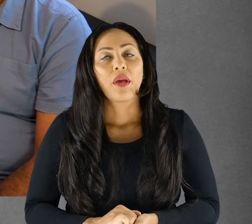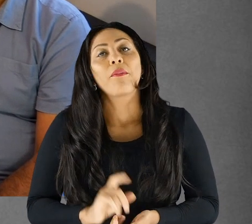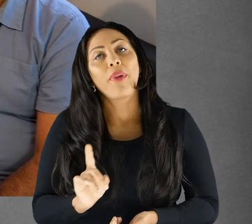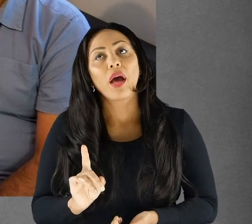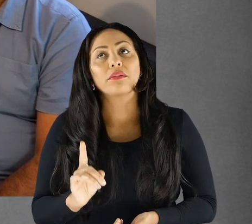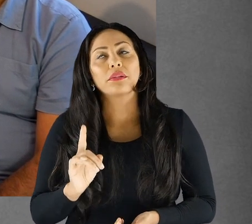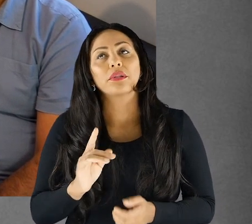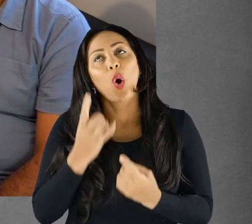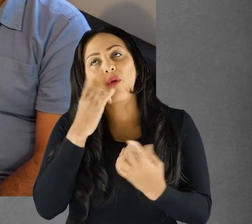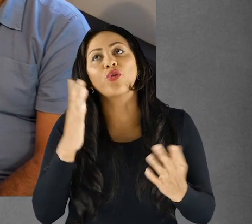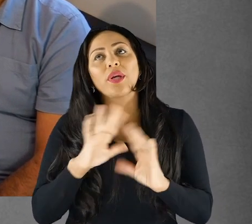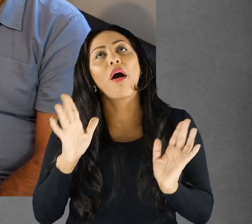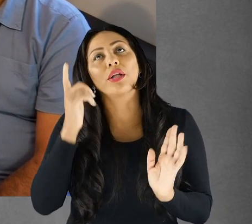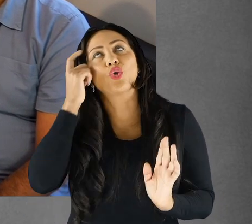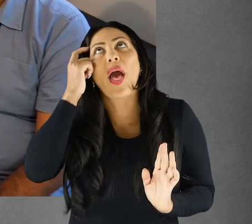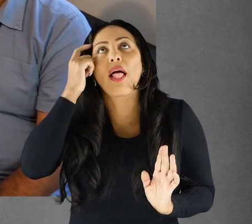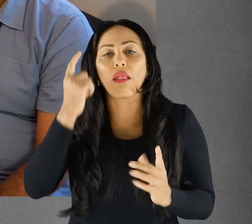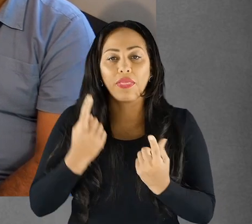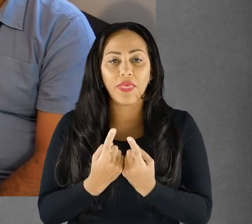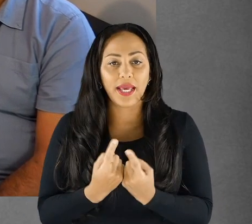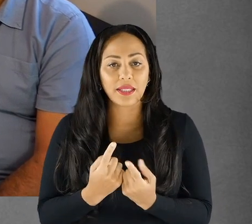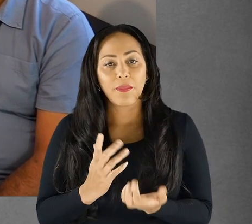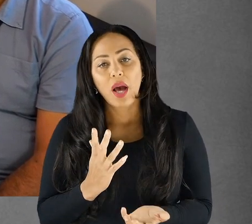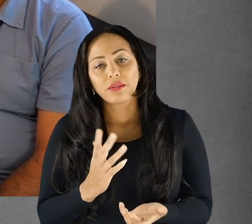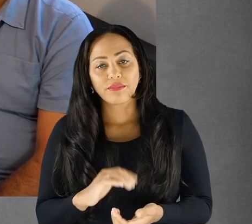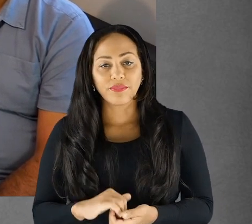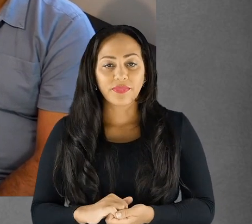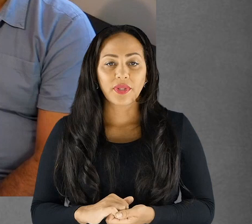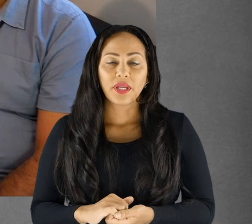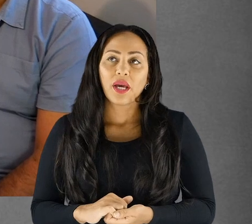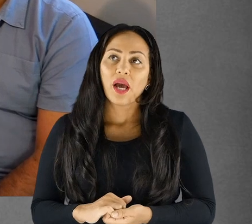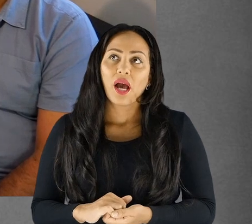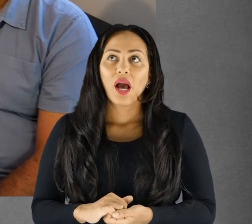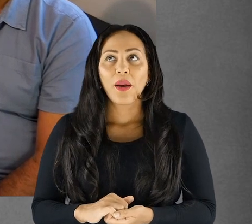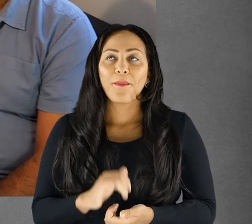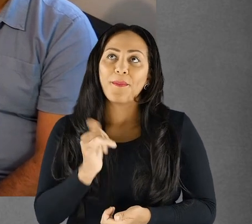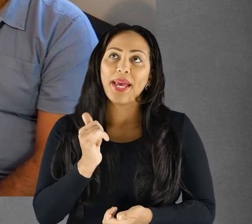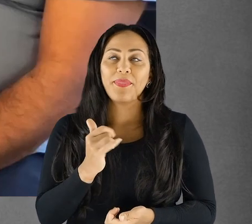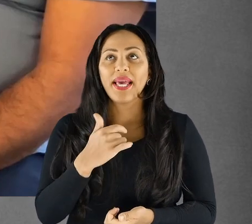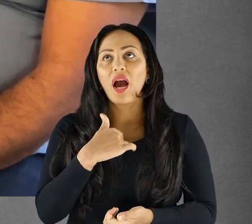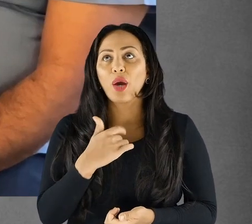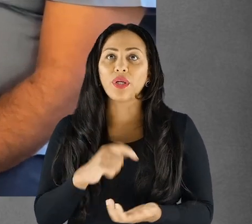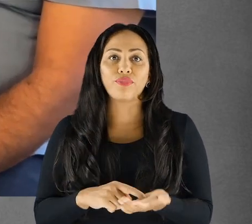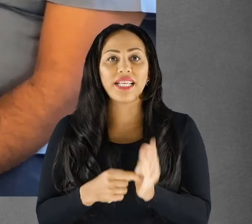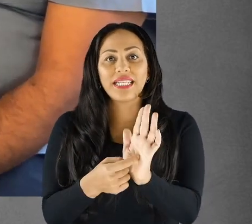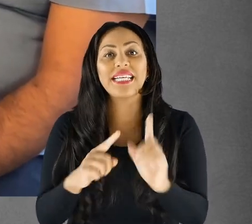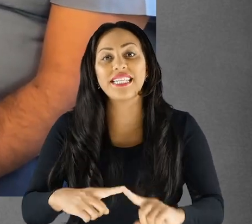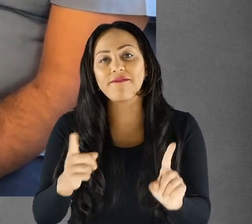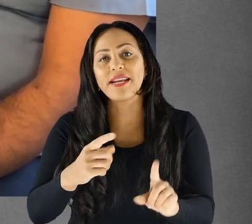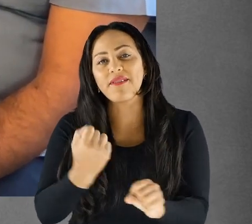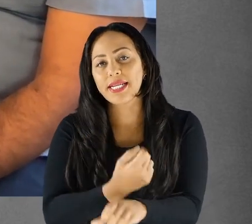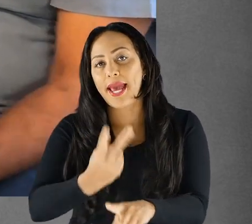like maybe we have to be more, like, if I did it again, like, present it more for what it is. But that level